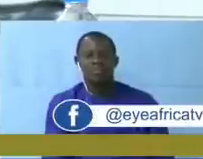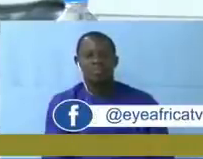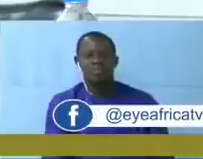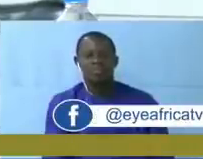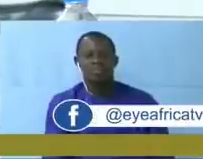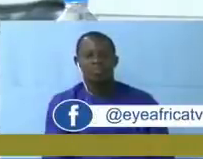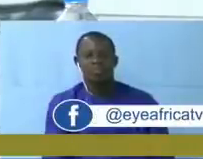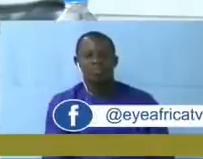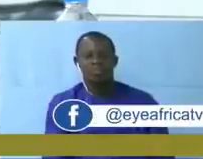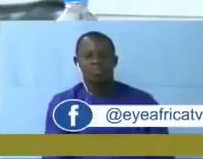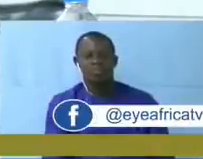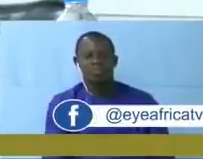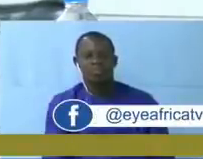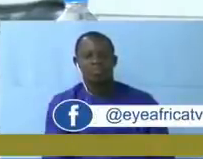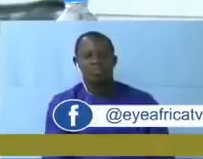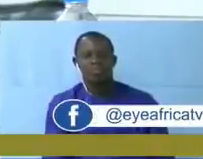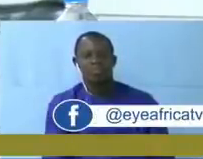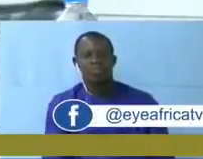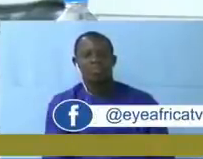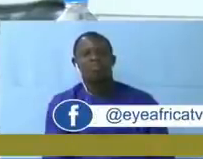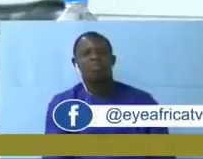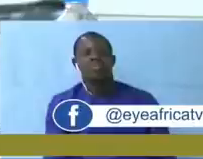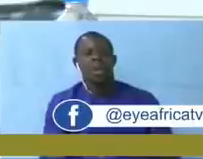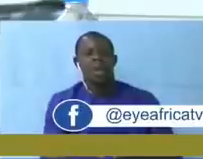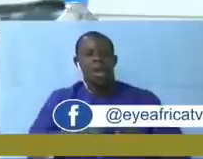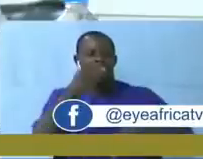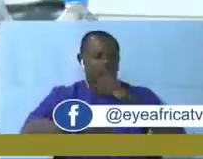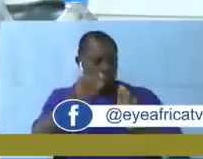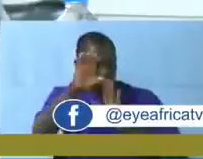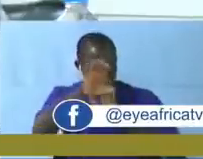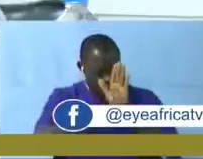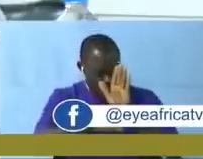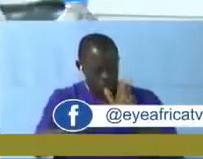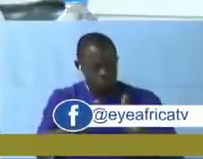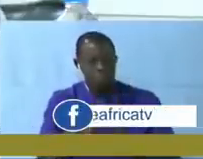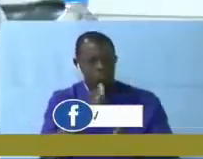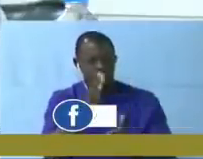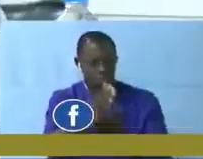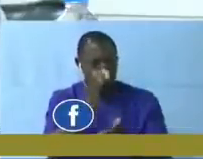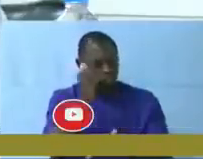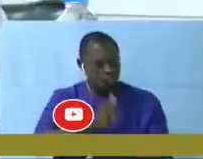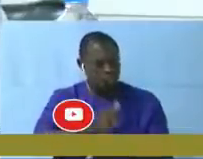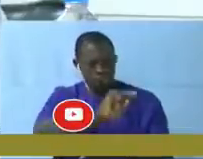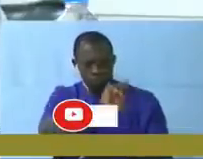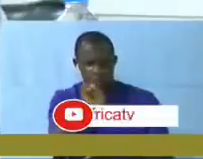suspended, other parts modified, the